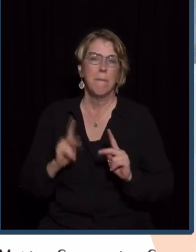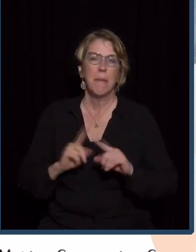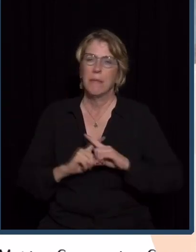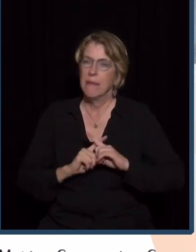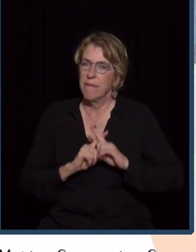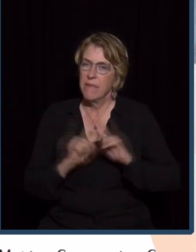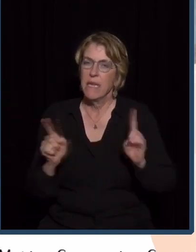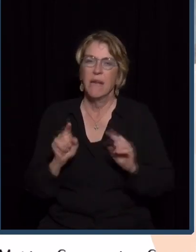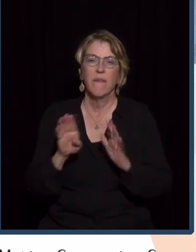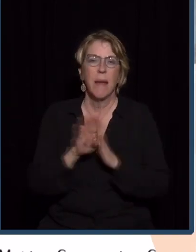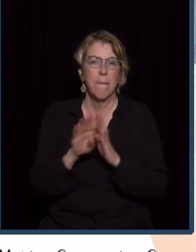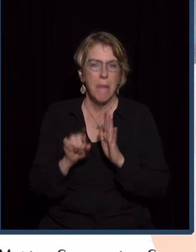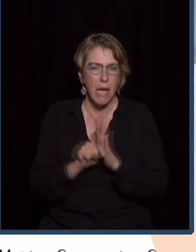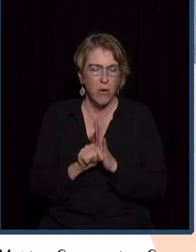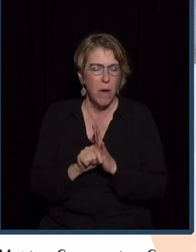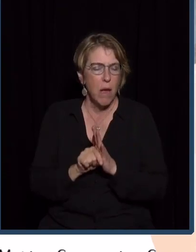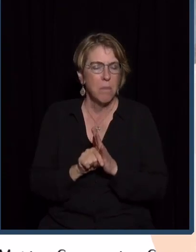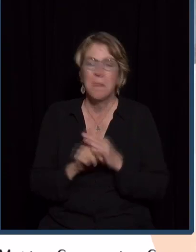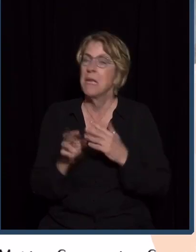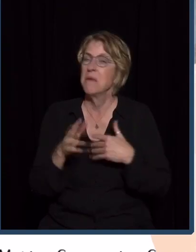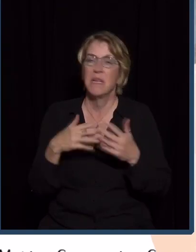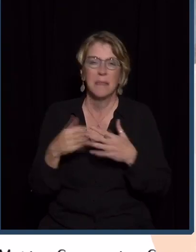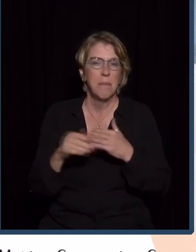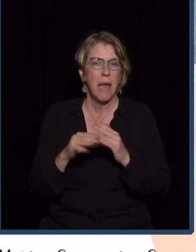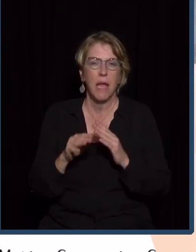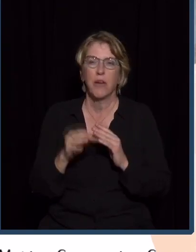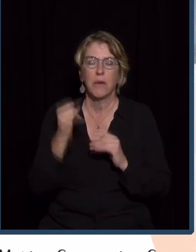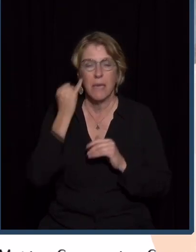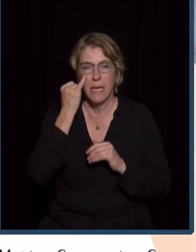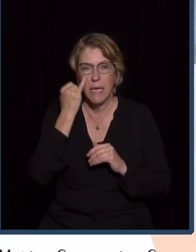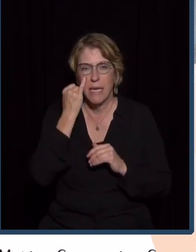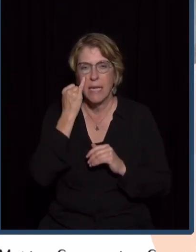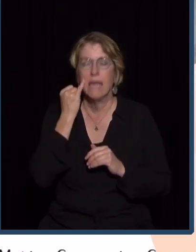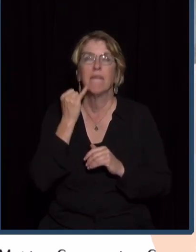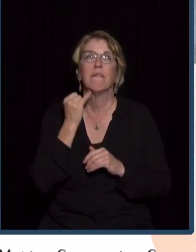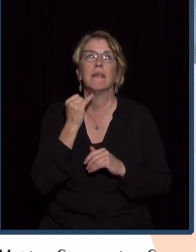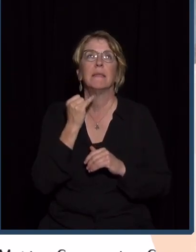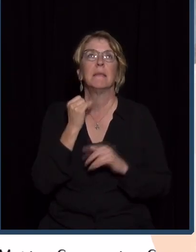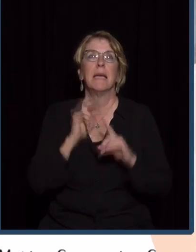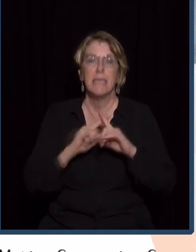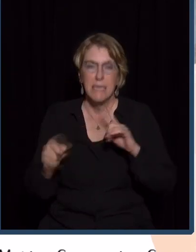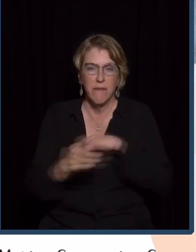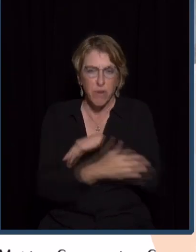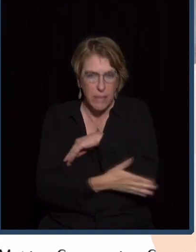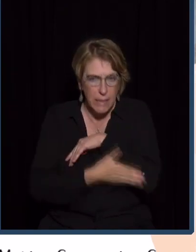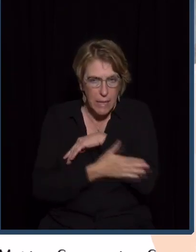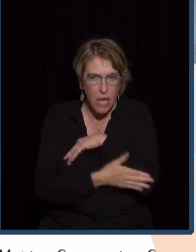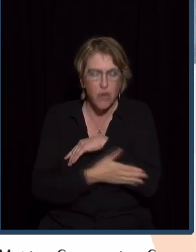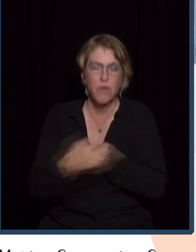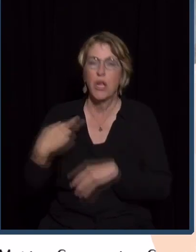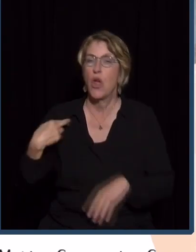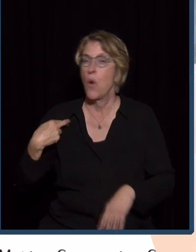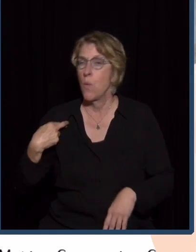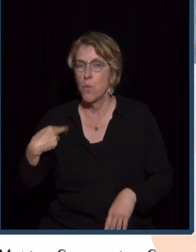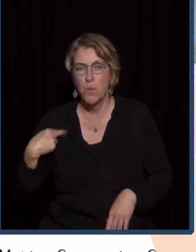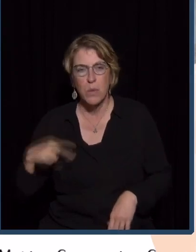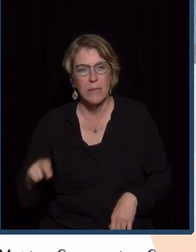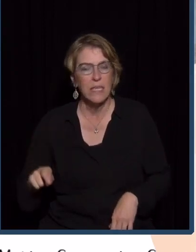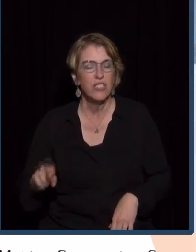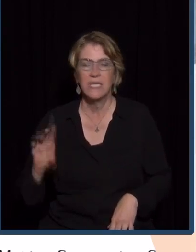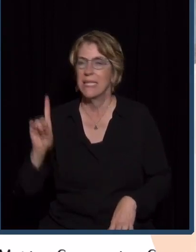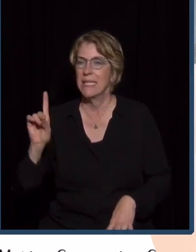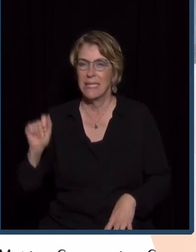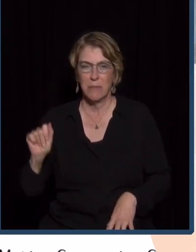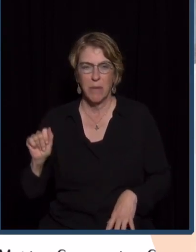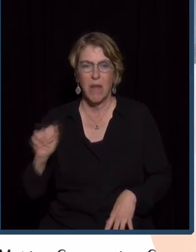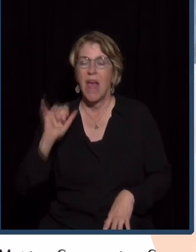be culturally, religious, linguistically, are often going to face barriers to healthcare, and that is the issue that we